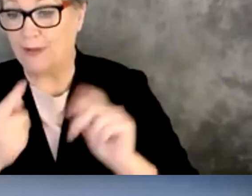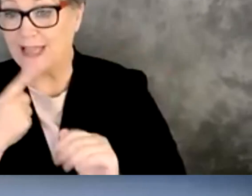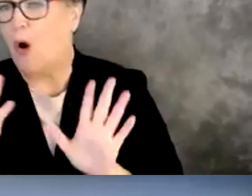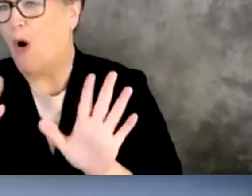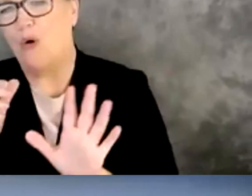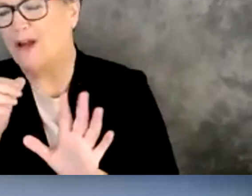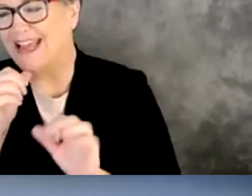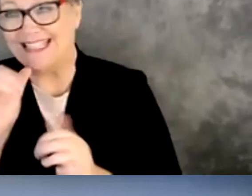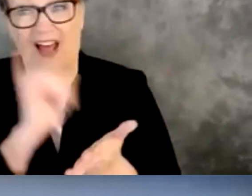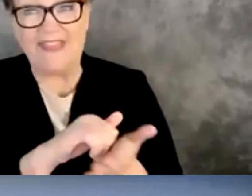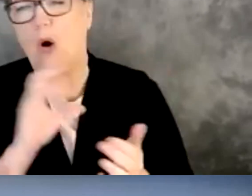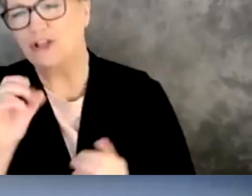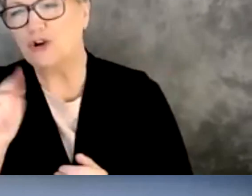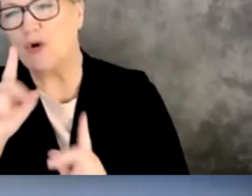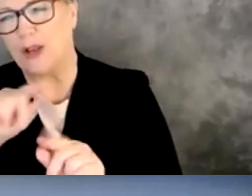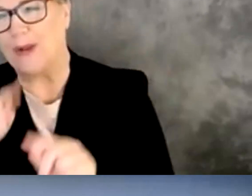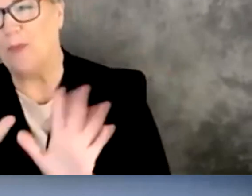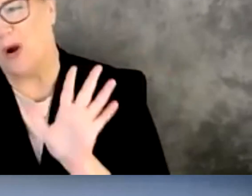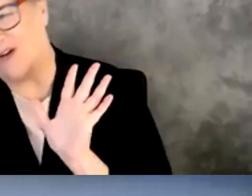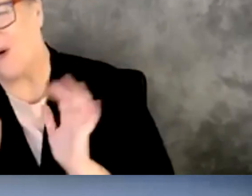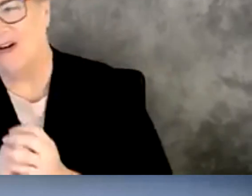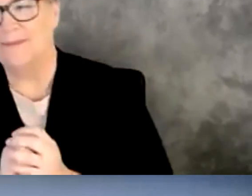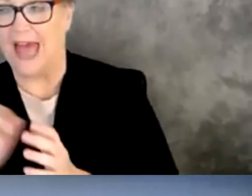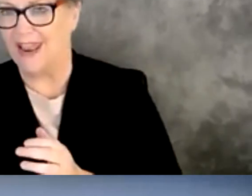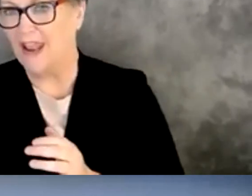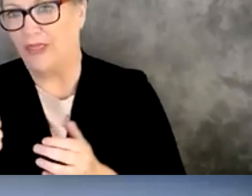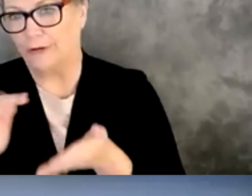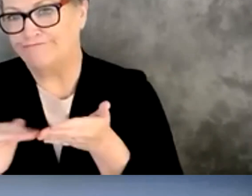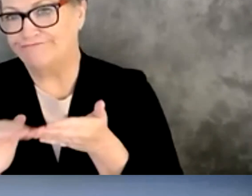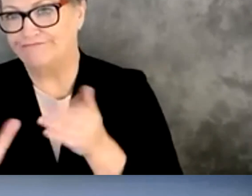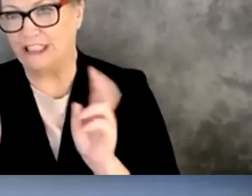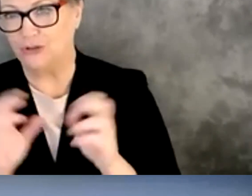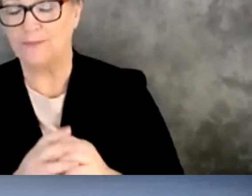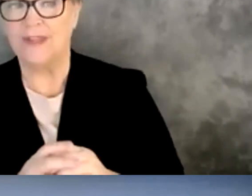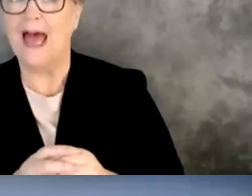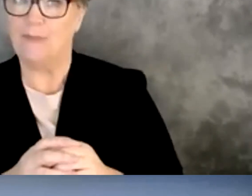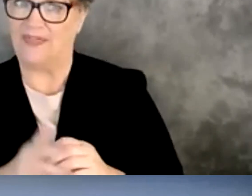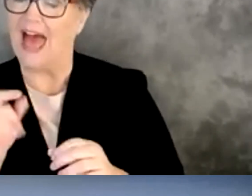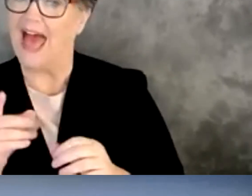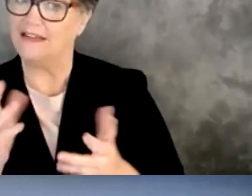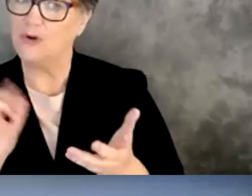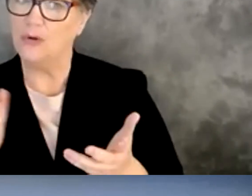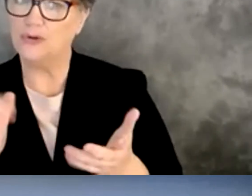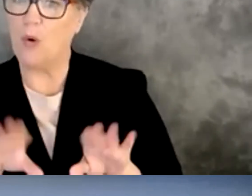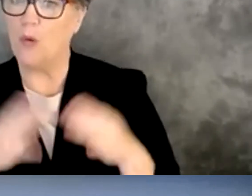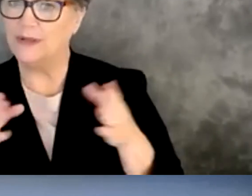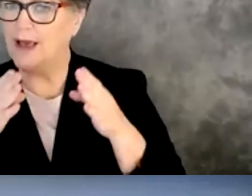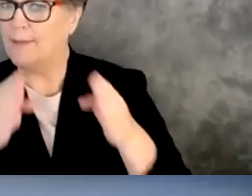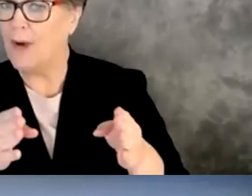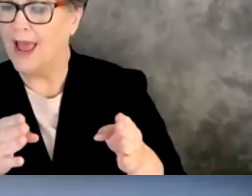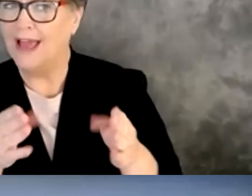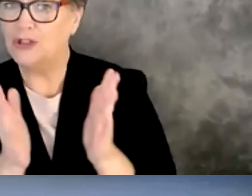that, it's your credit report or some other issue. But I think that that does provide an avenue to